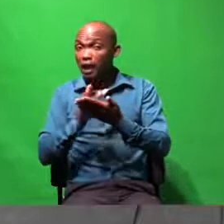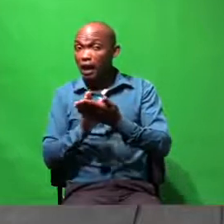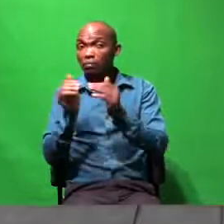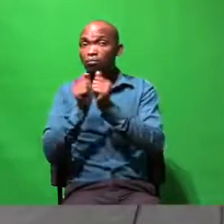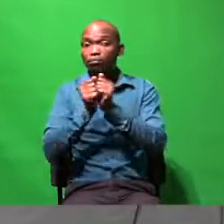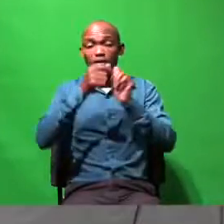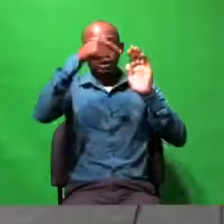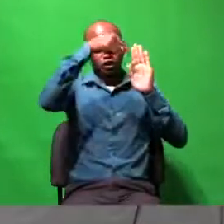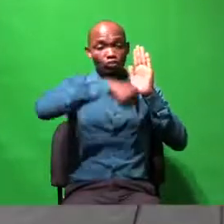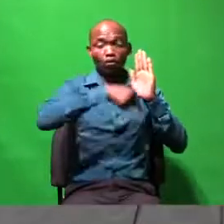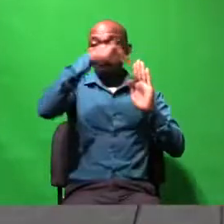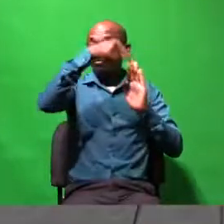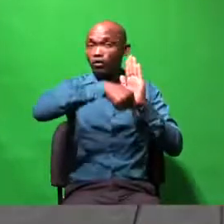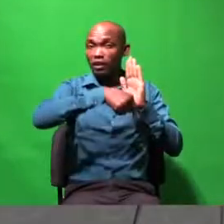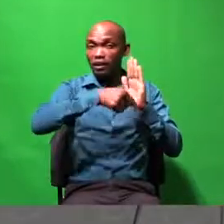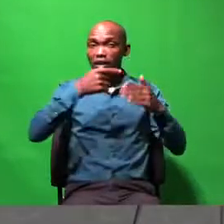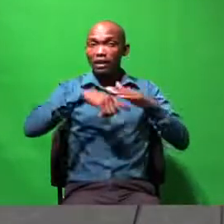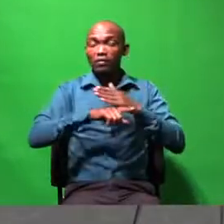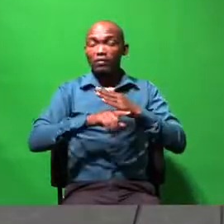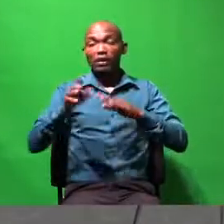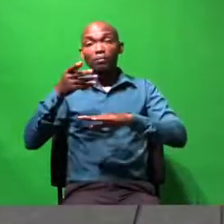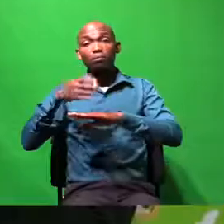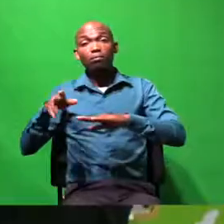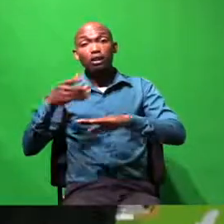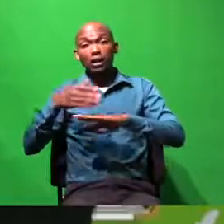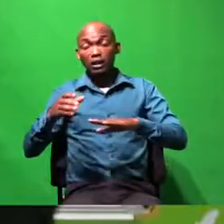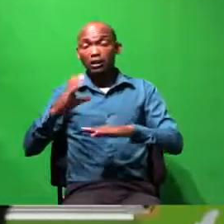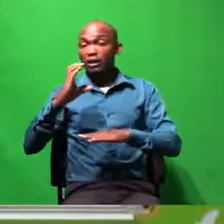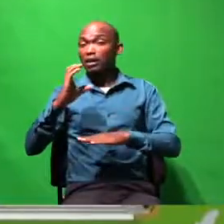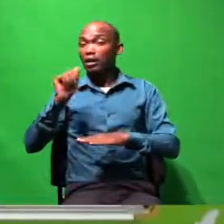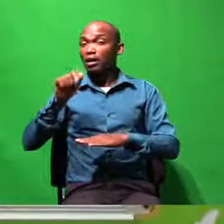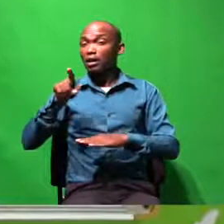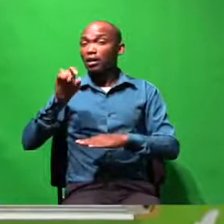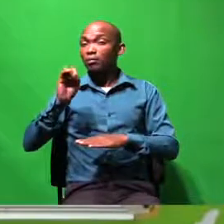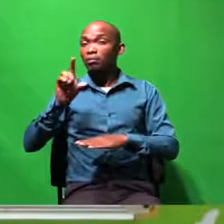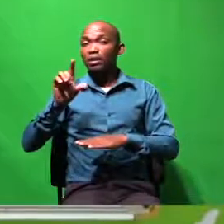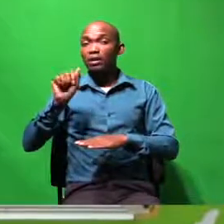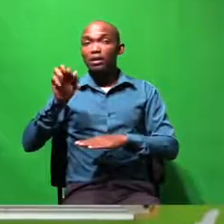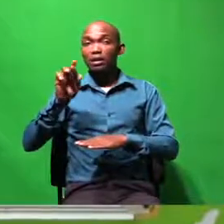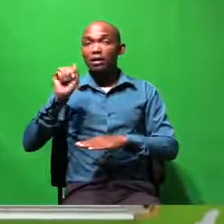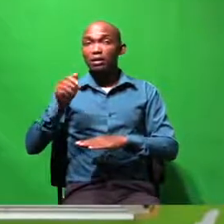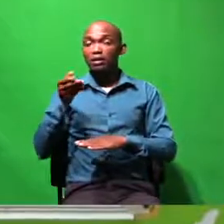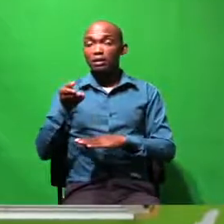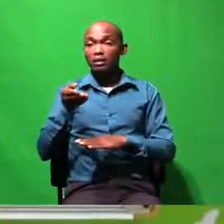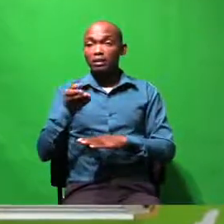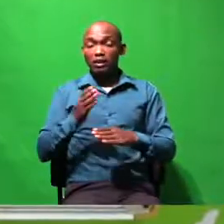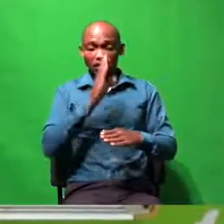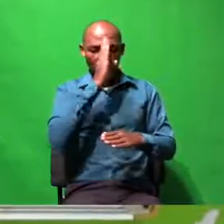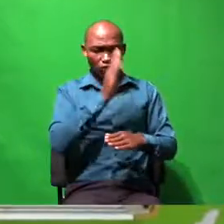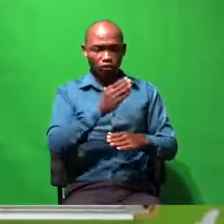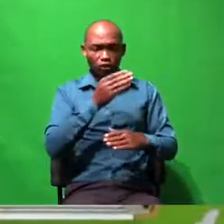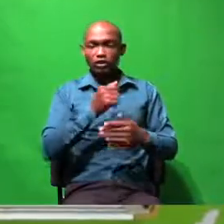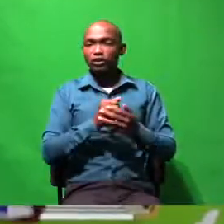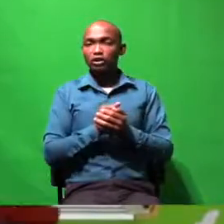move back to the blood capillaries, because these two regions, they differ in their concentration gradient. I